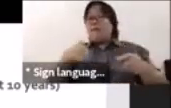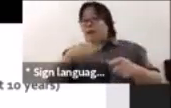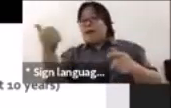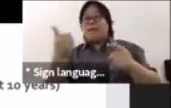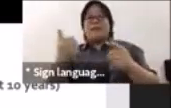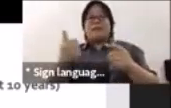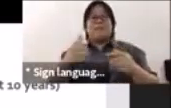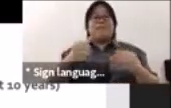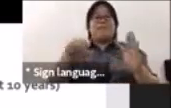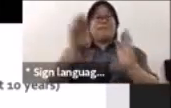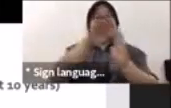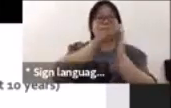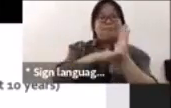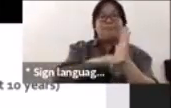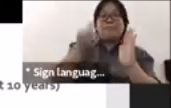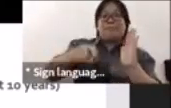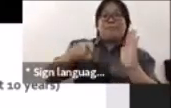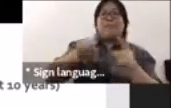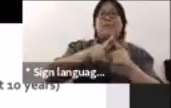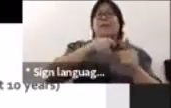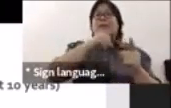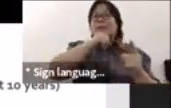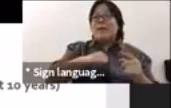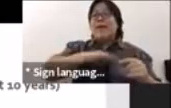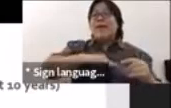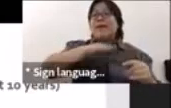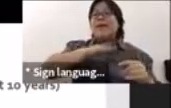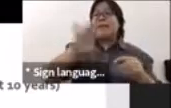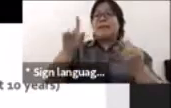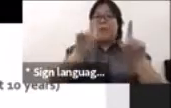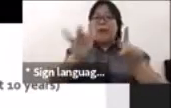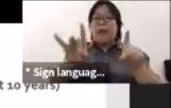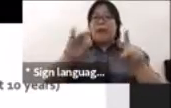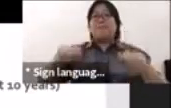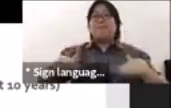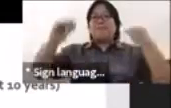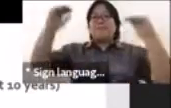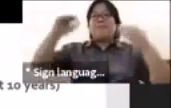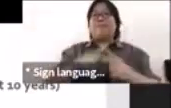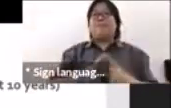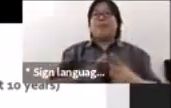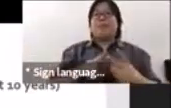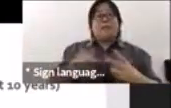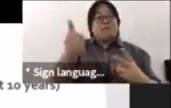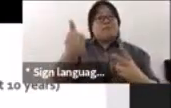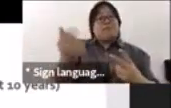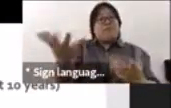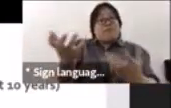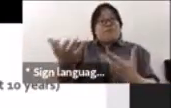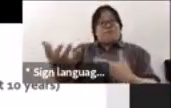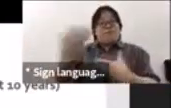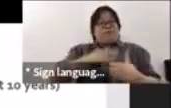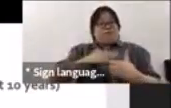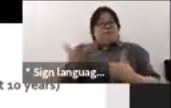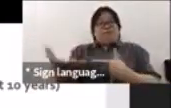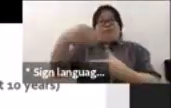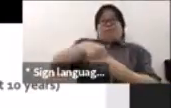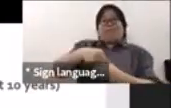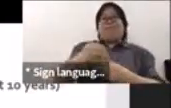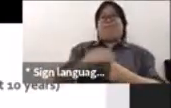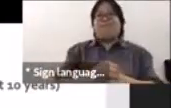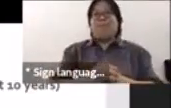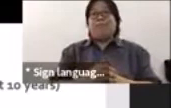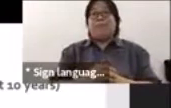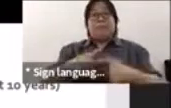added. Age group should be 18 and above, and respondents should reply by their own. And currently they should be a prosthetic